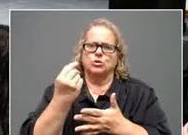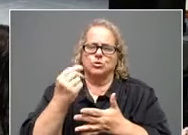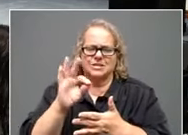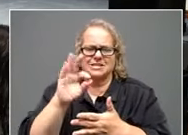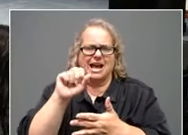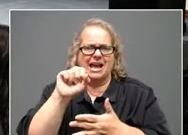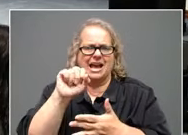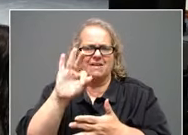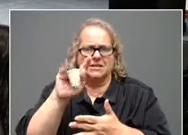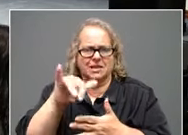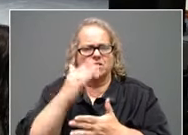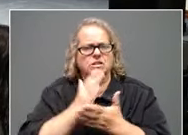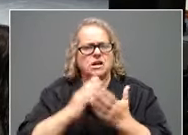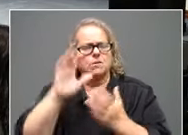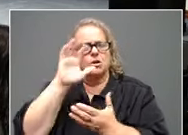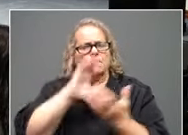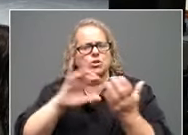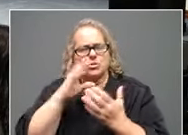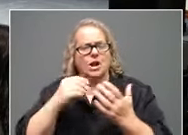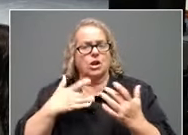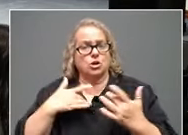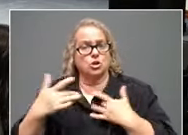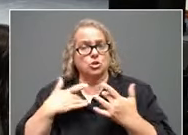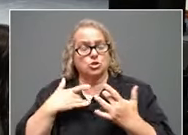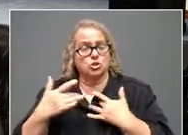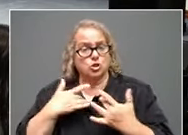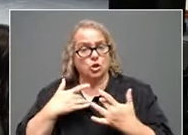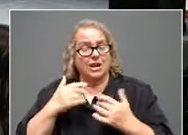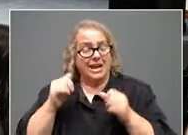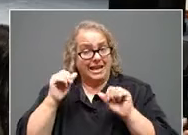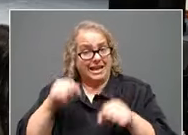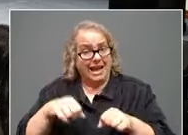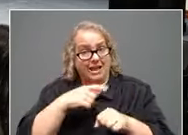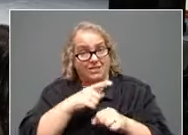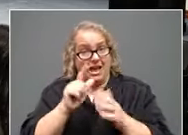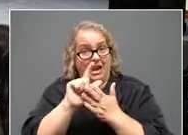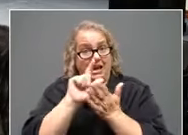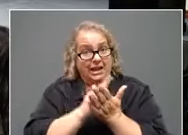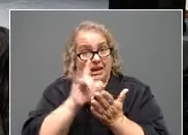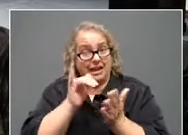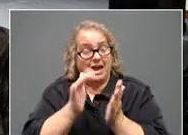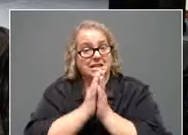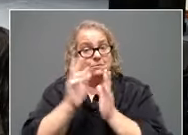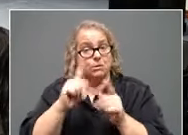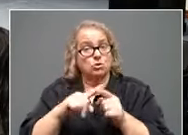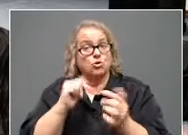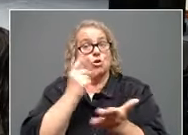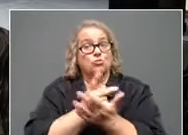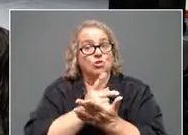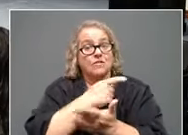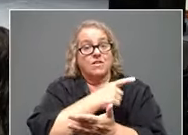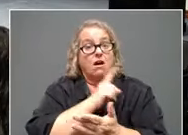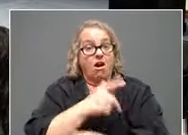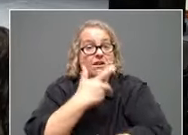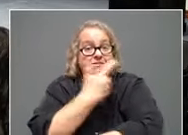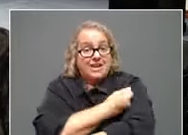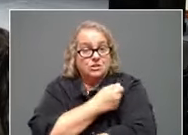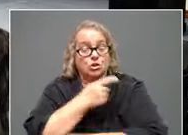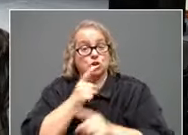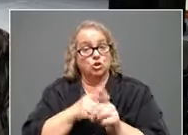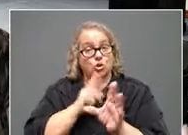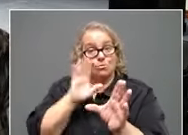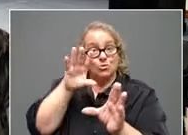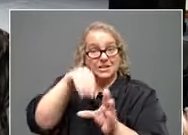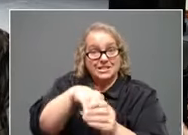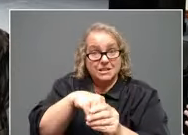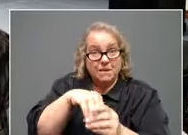some confusion and concern. Can they legally ask people to prove they are vaccinated in order to participate? Can they